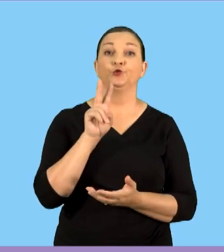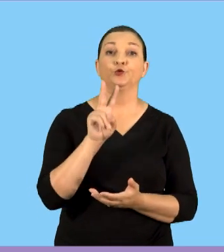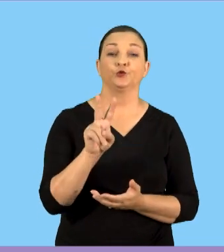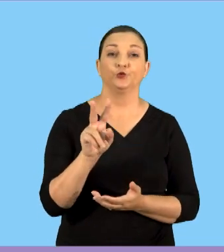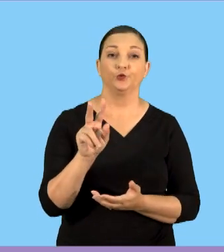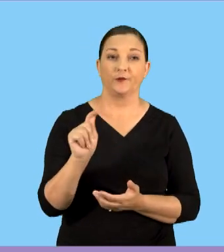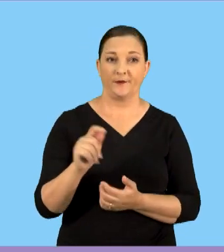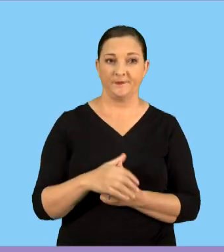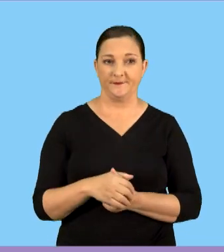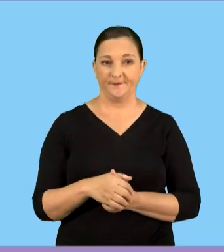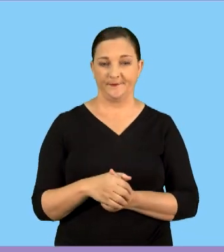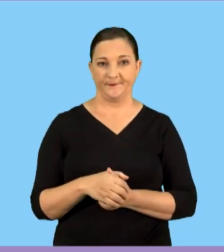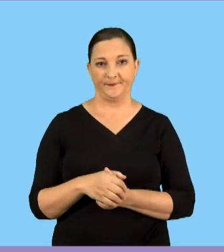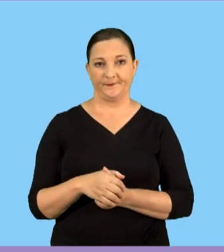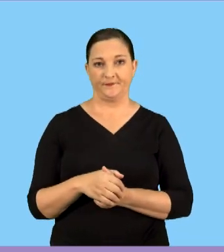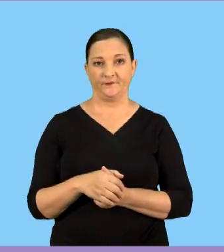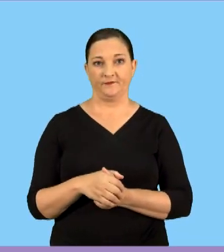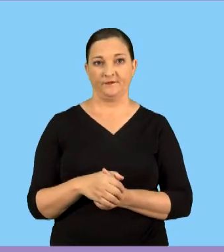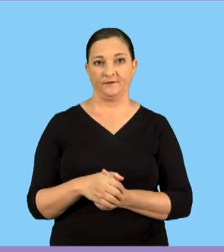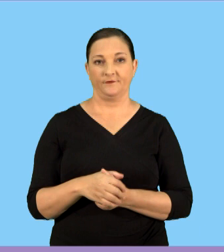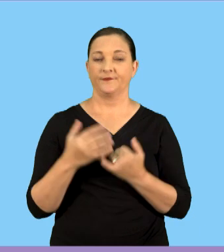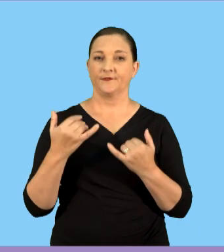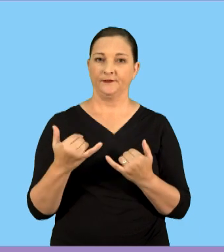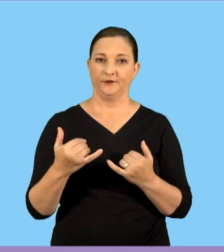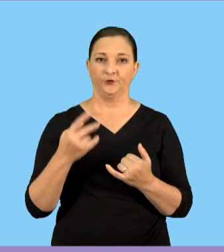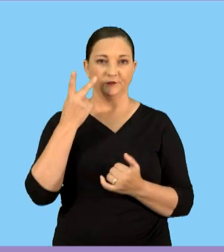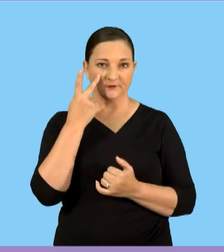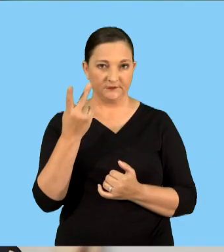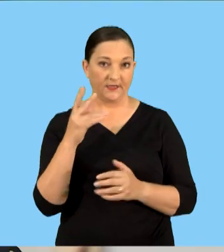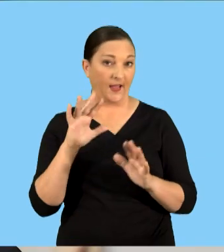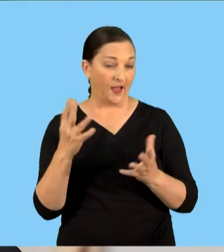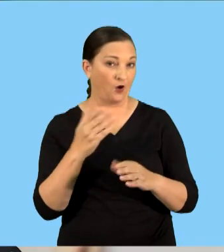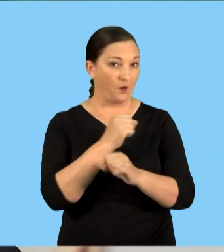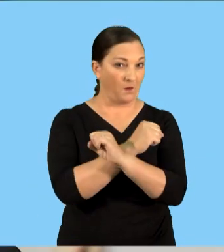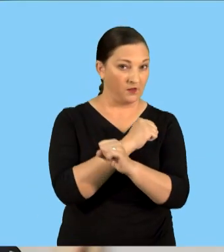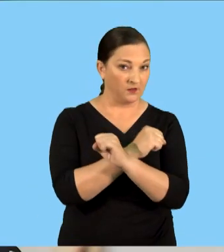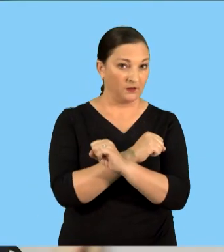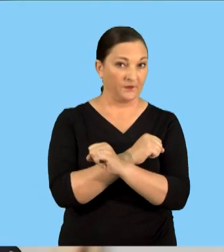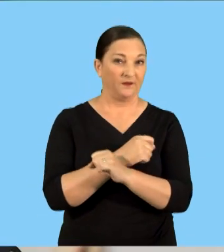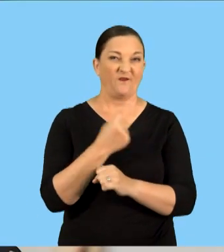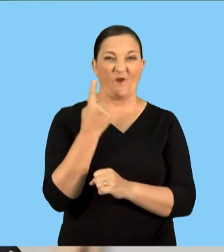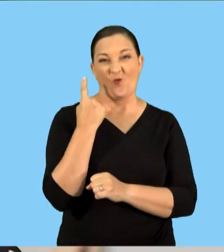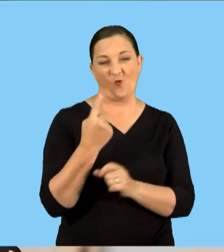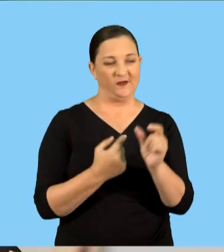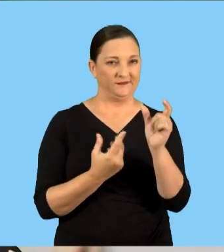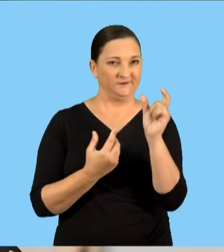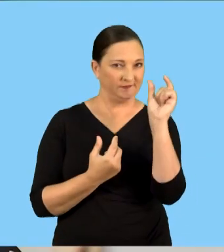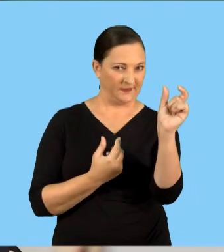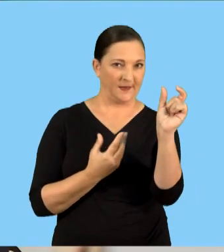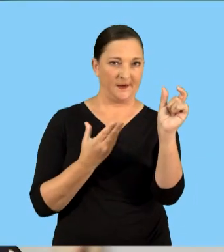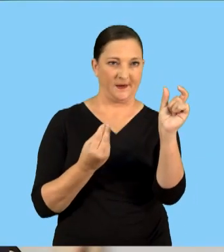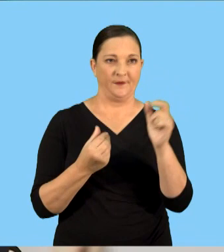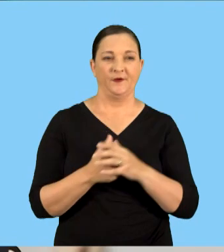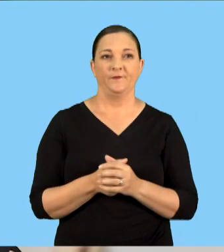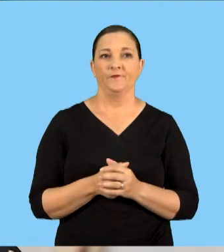2, and those are 2 terms. Let's move on to multiplication by